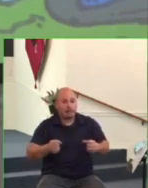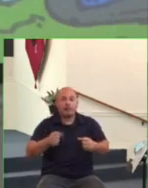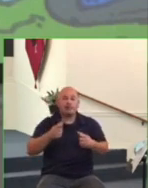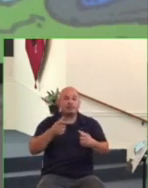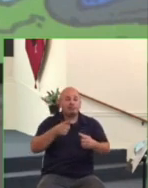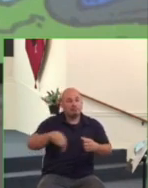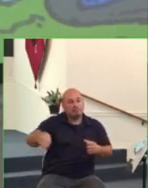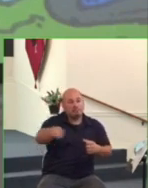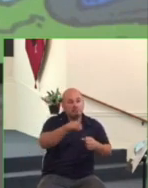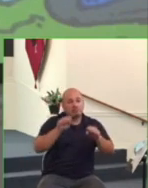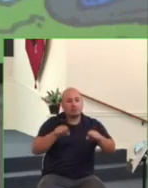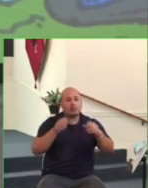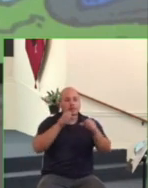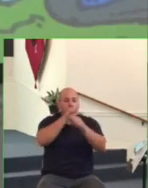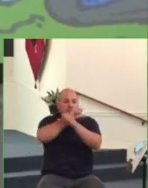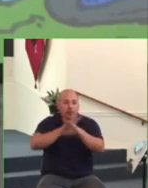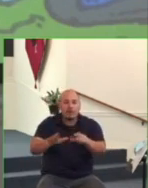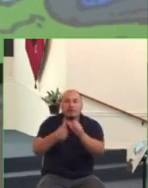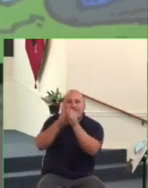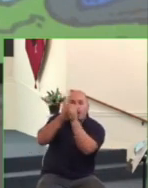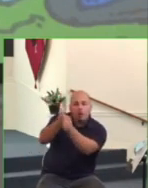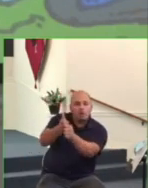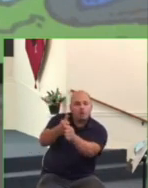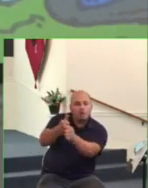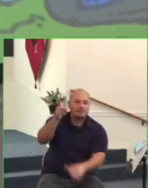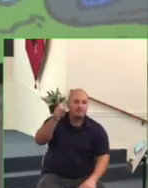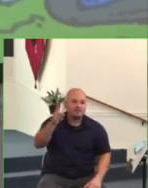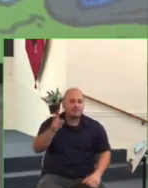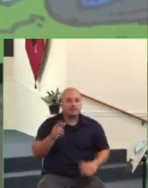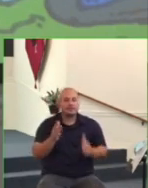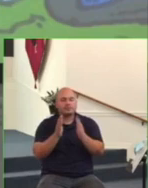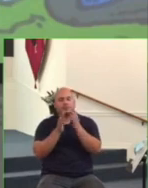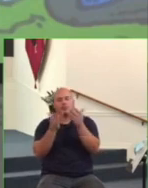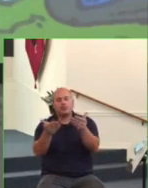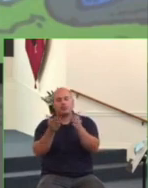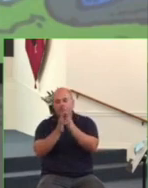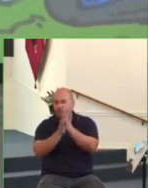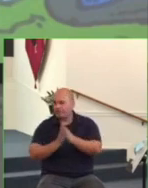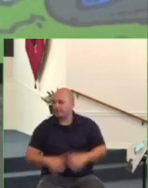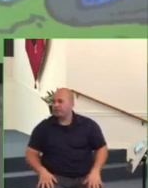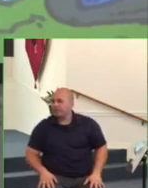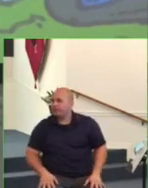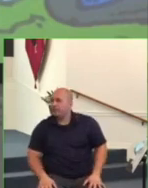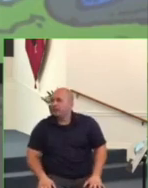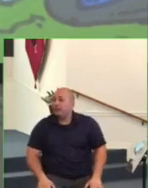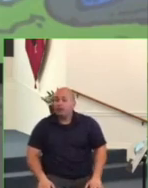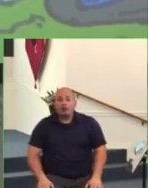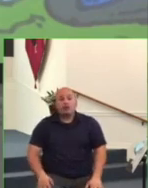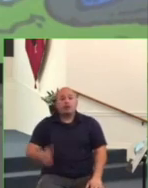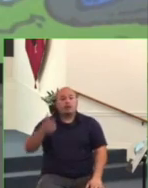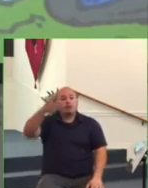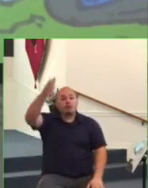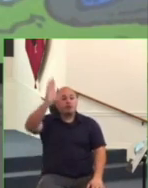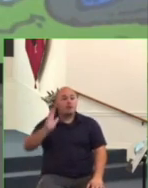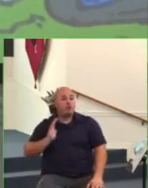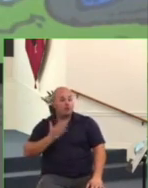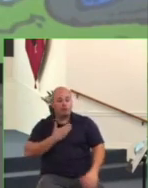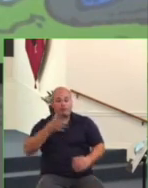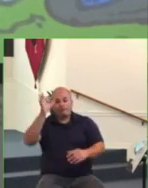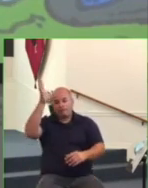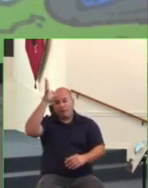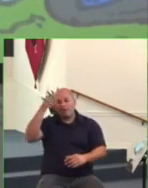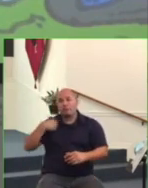God, our Father, thank you for the words of Jesus to guide us and to help us. Thank you for